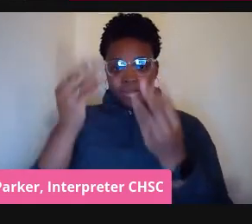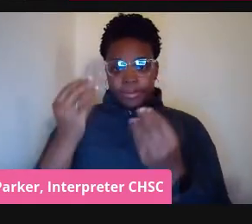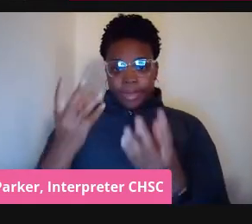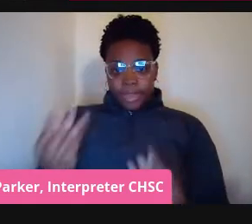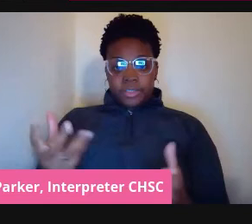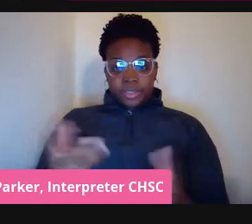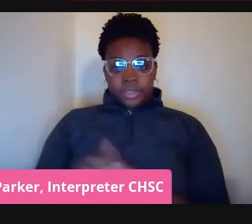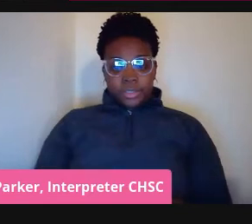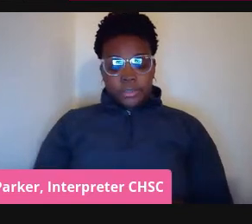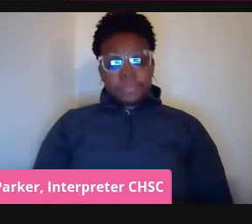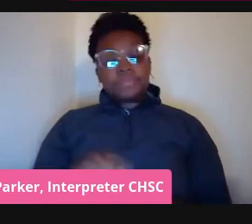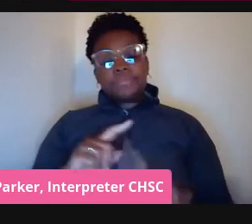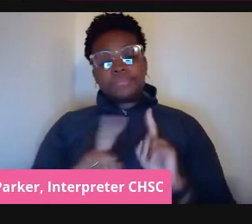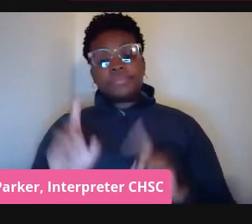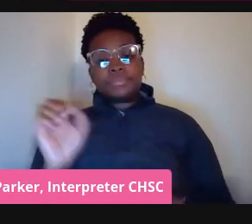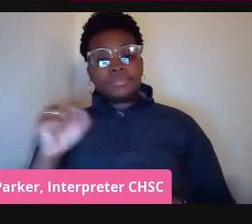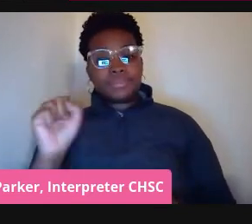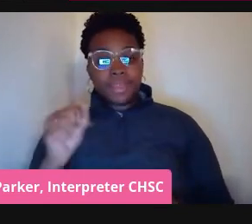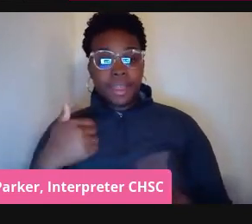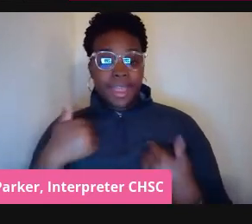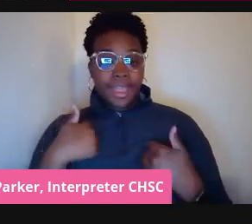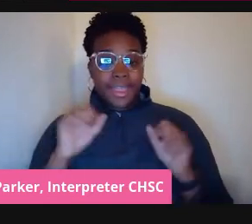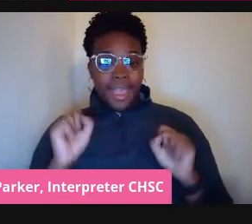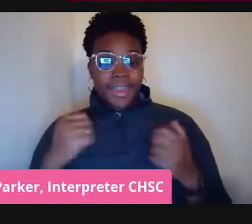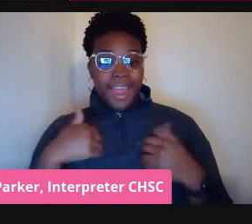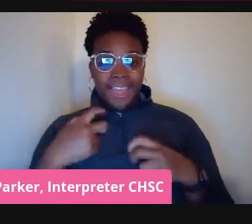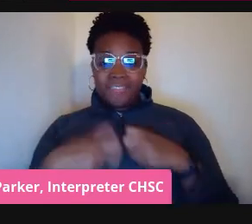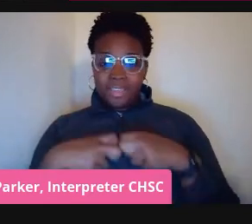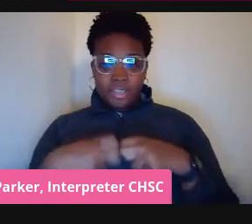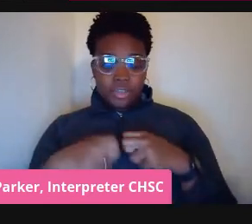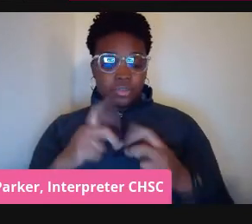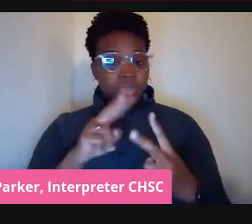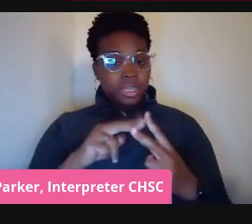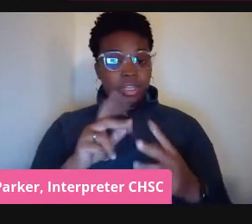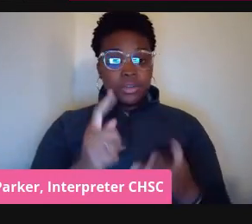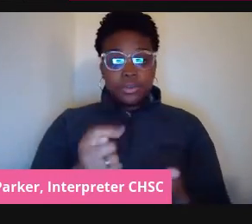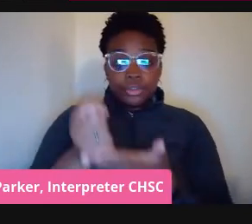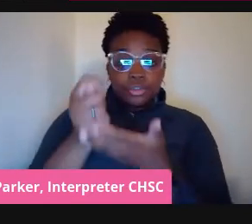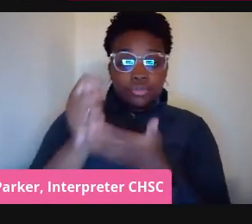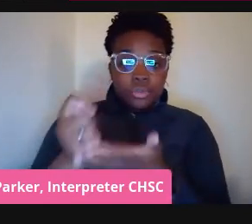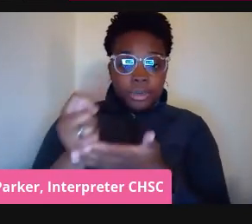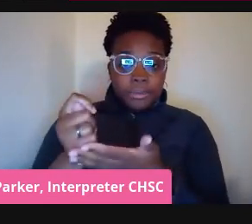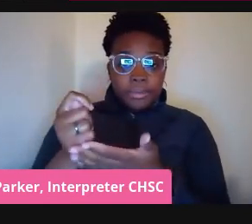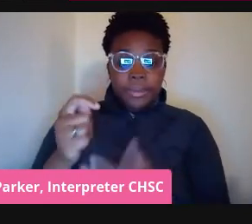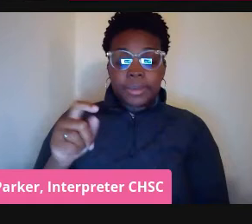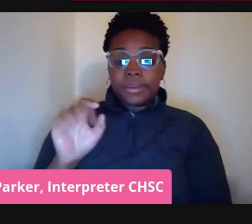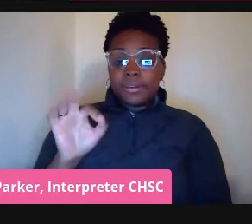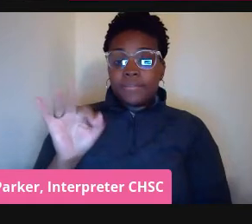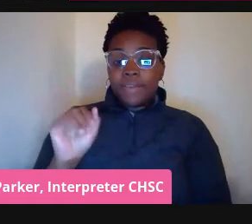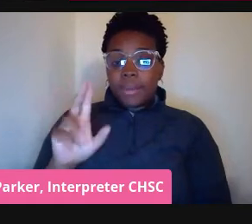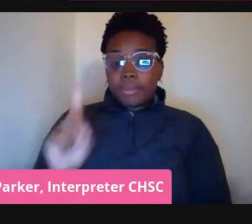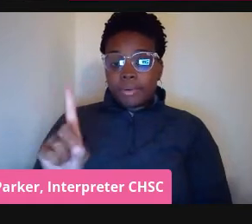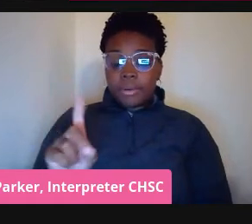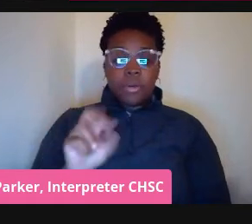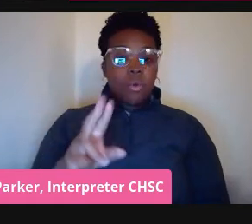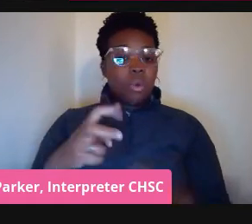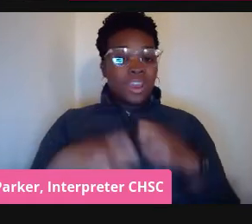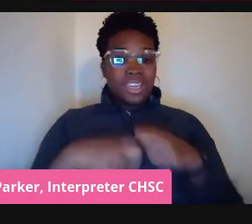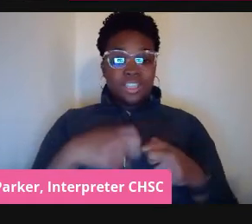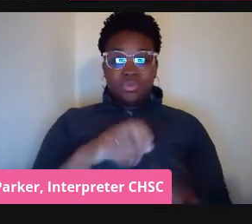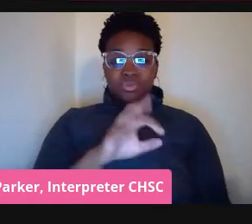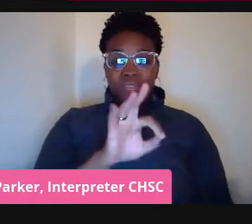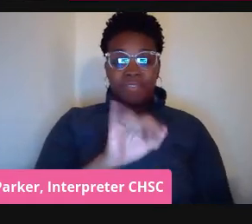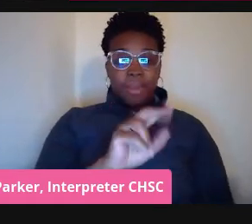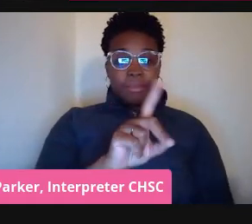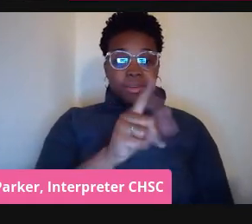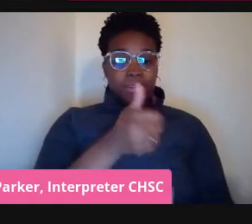are, you can have issues from either the treatment of fibroids, or you could have issues from the fibroid themselves.